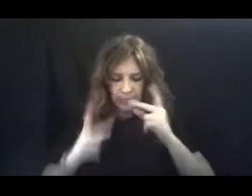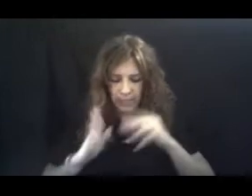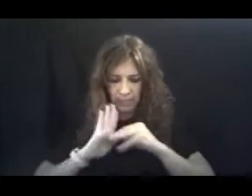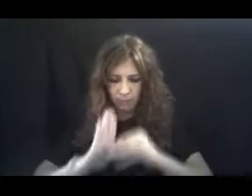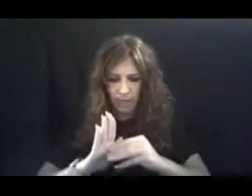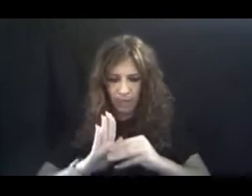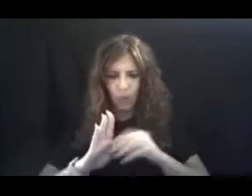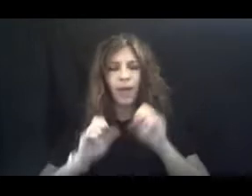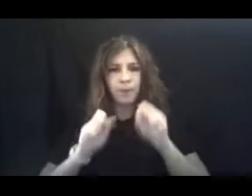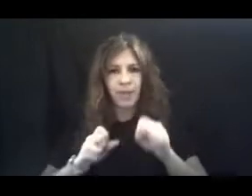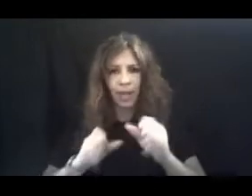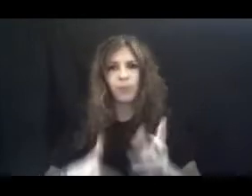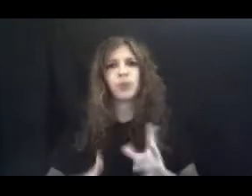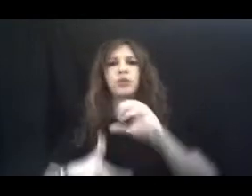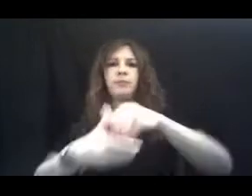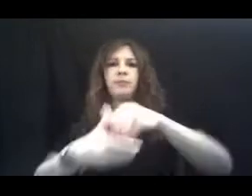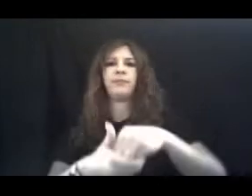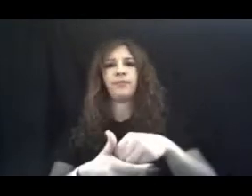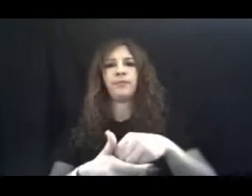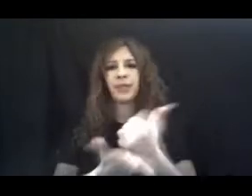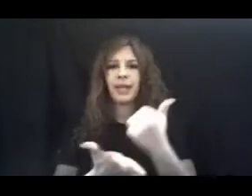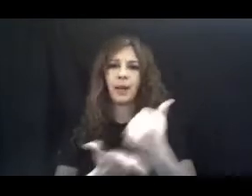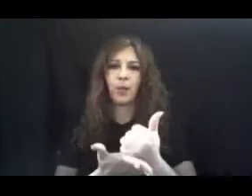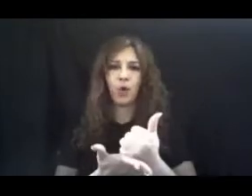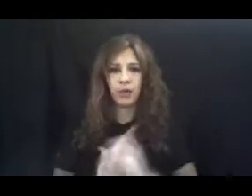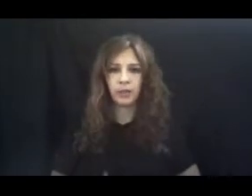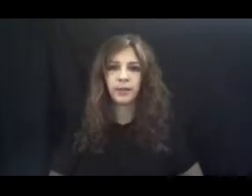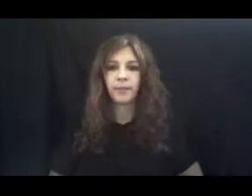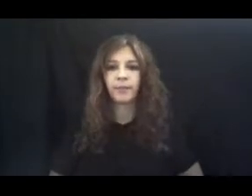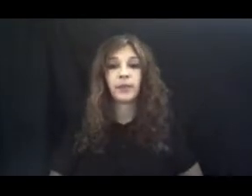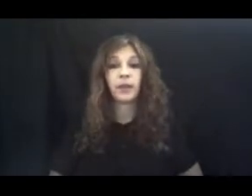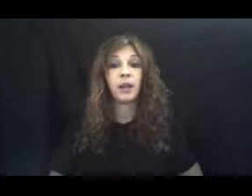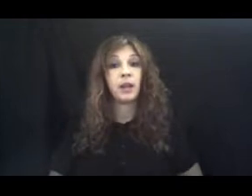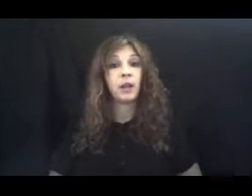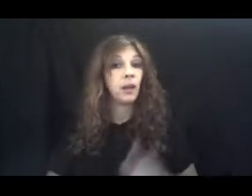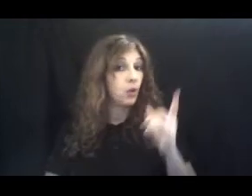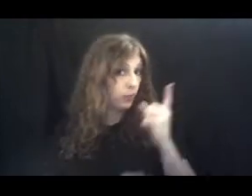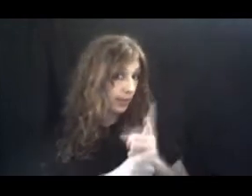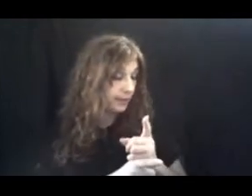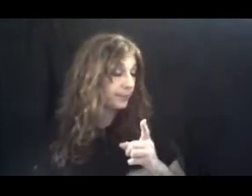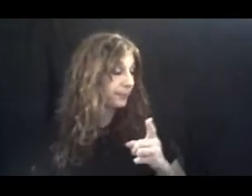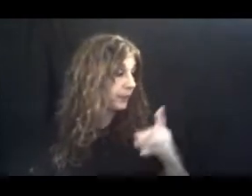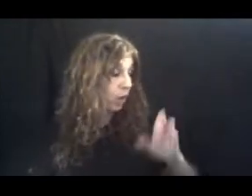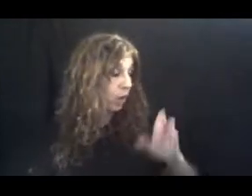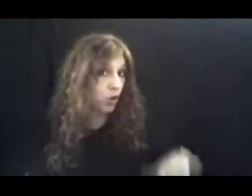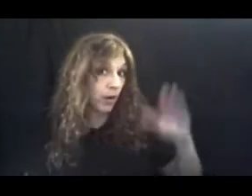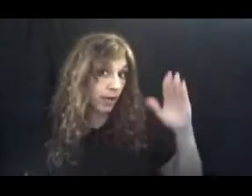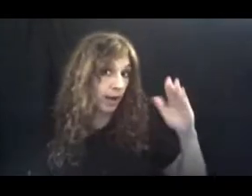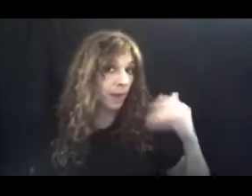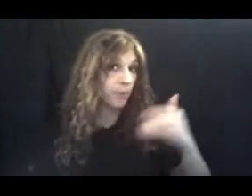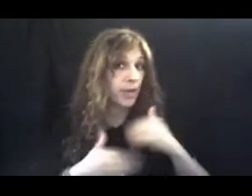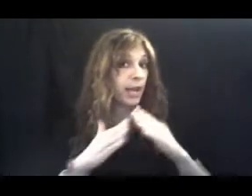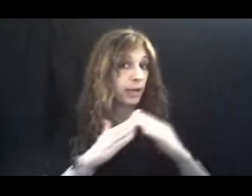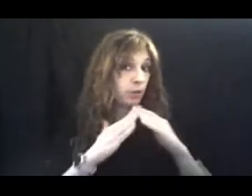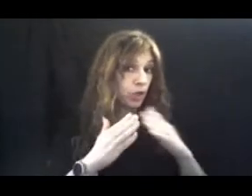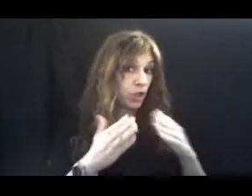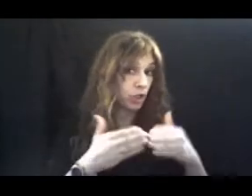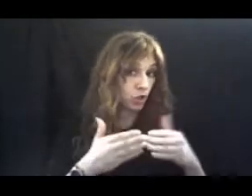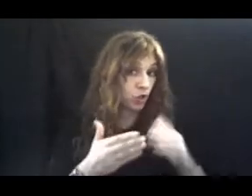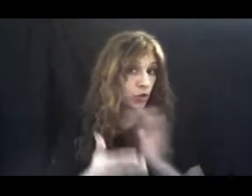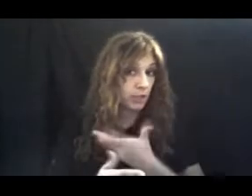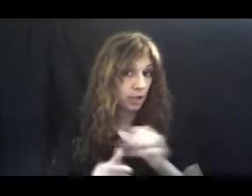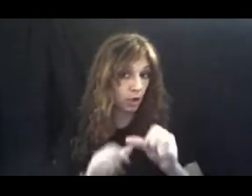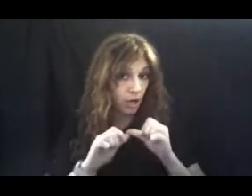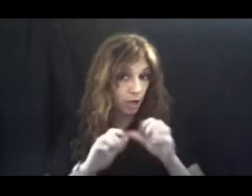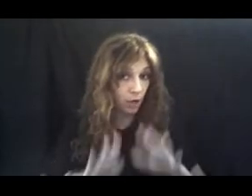on board. Yeah. Right. Growing up, we had community stores in our area, and so